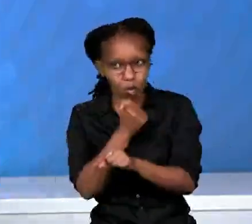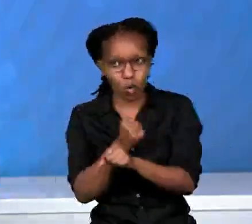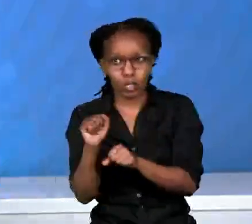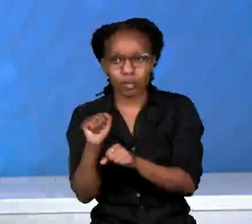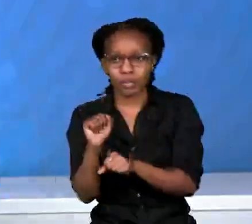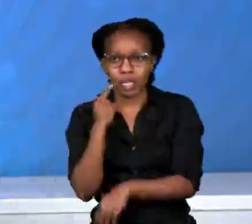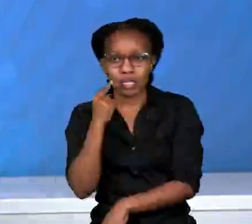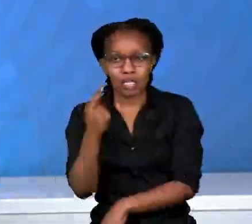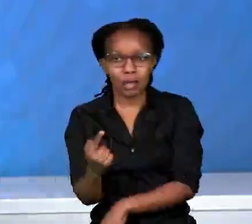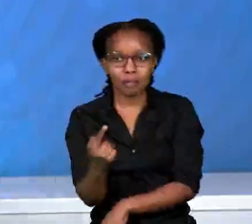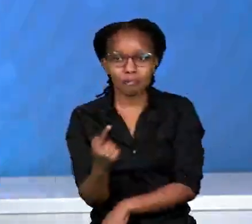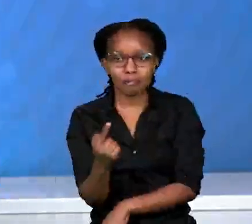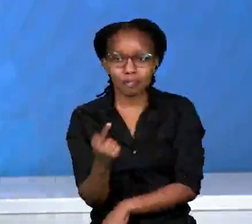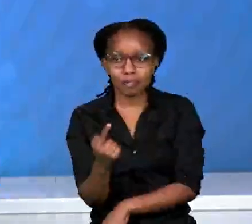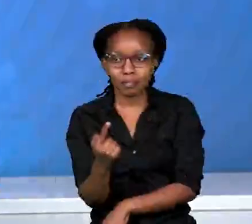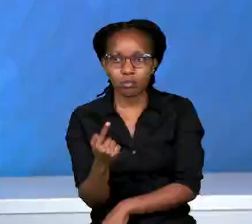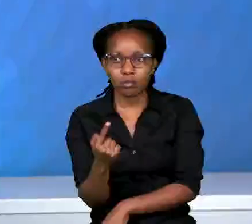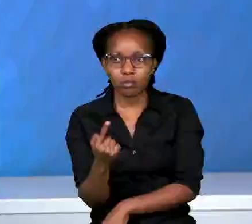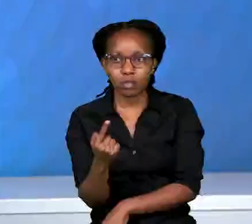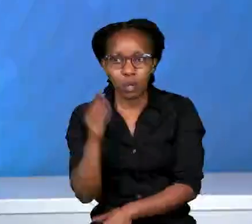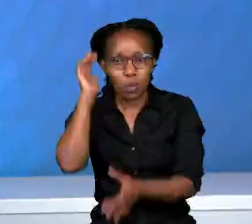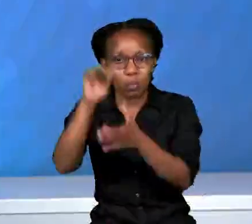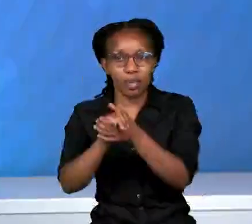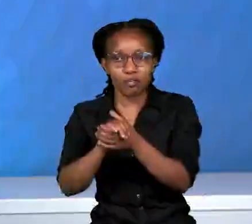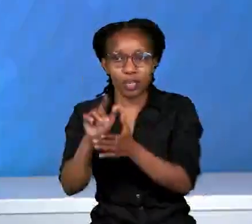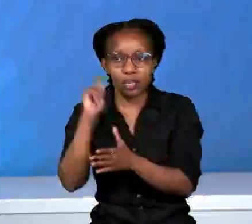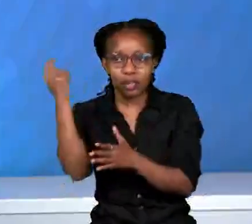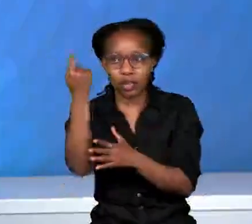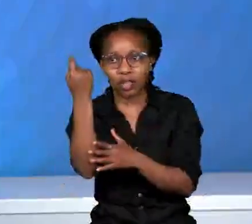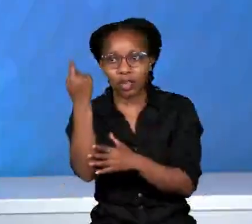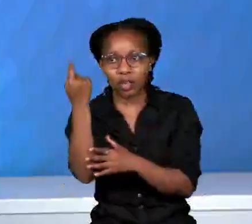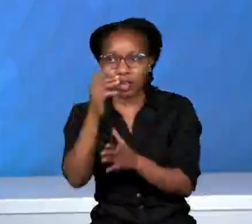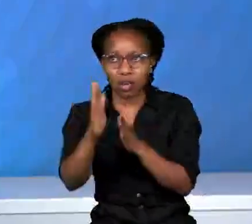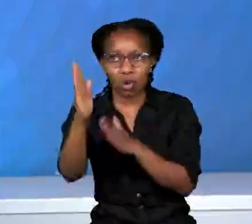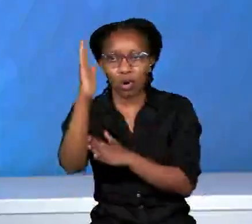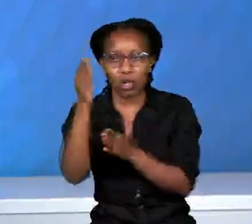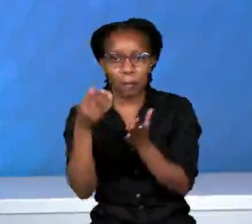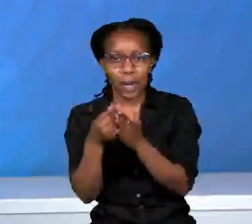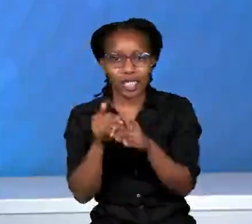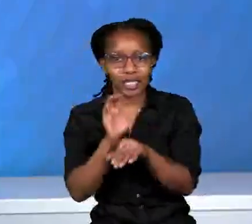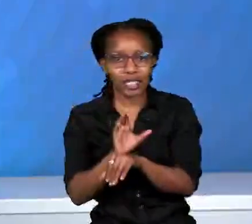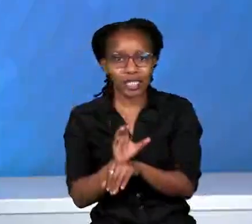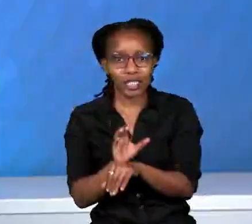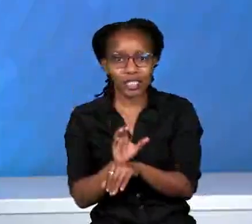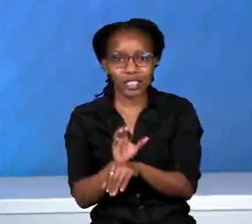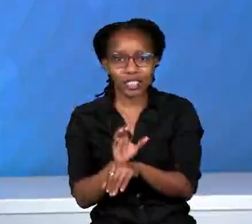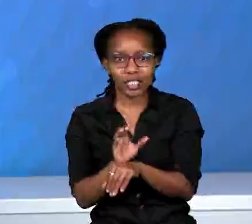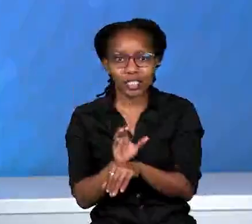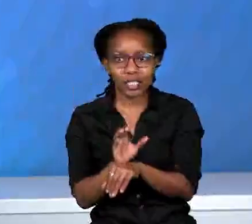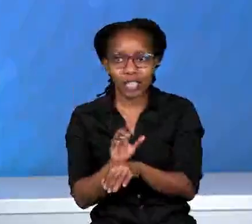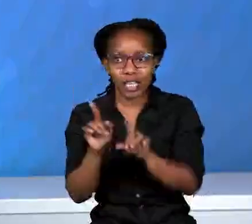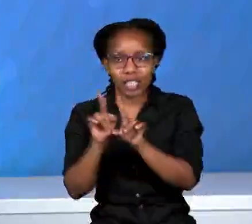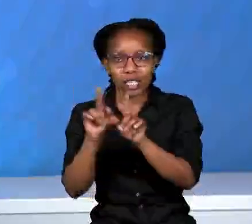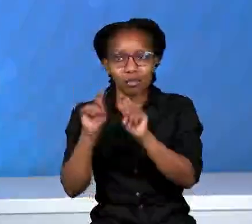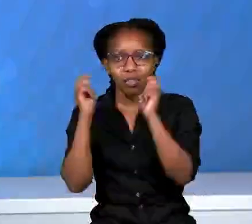on to saying that, you know, the way we believe in Kenya, that that God, money, the church, and